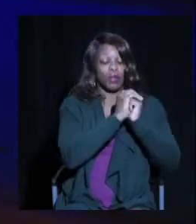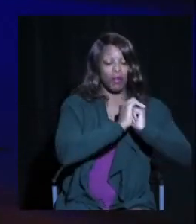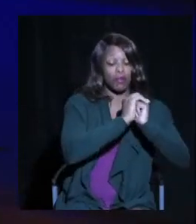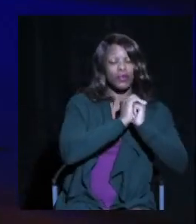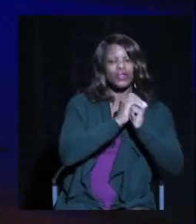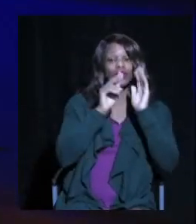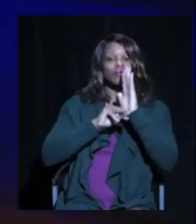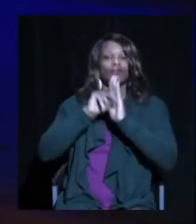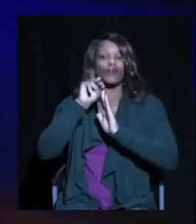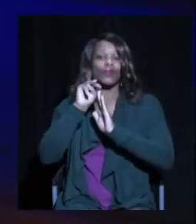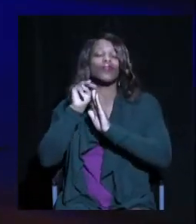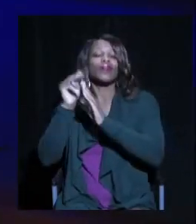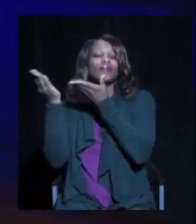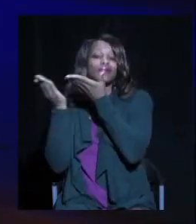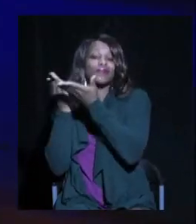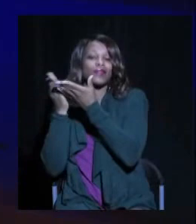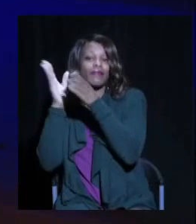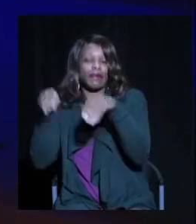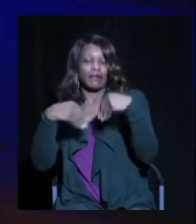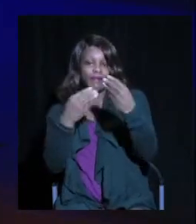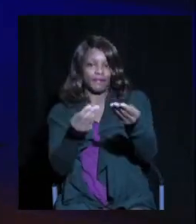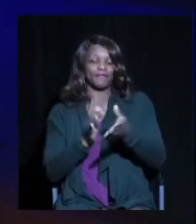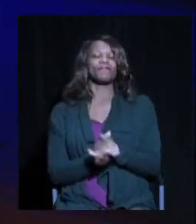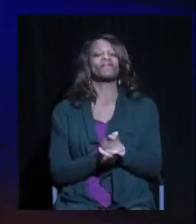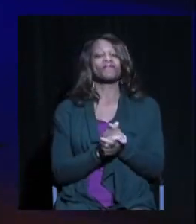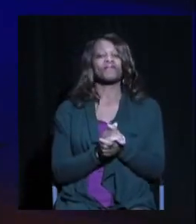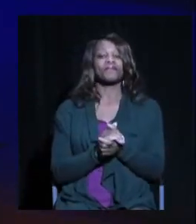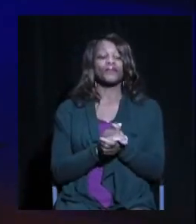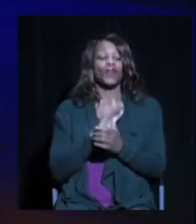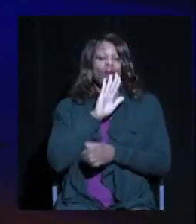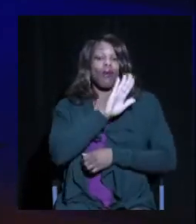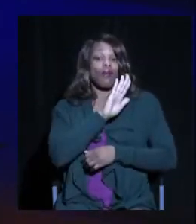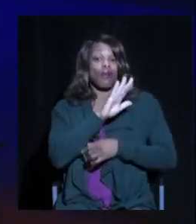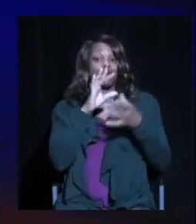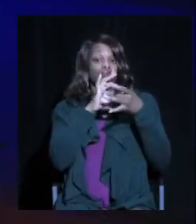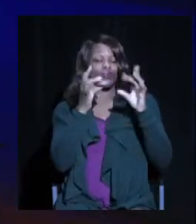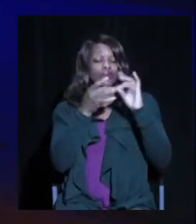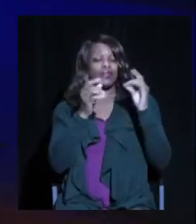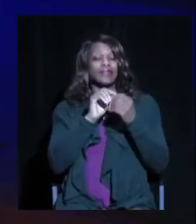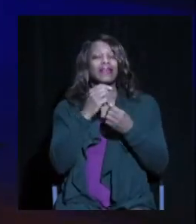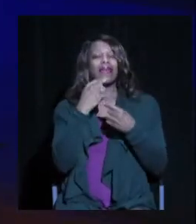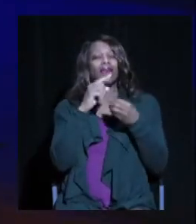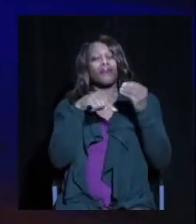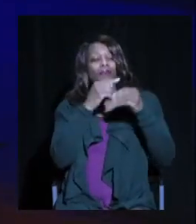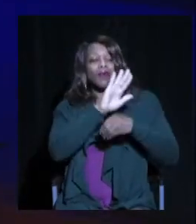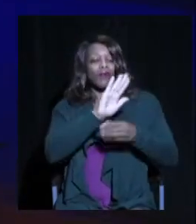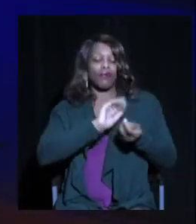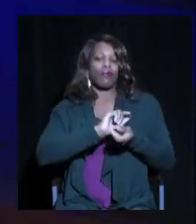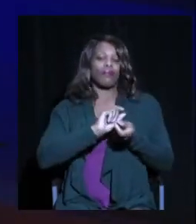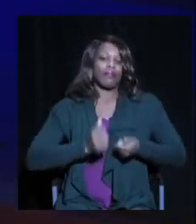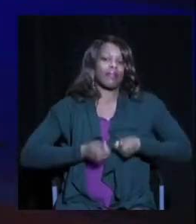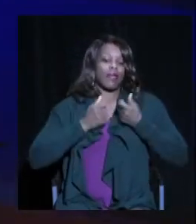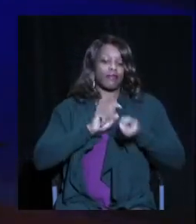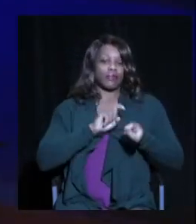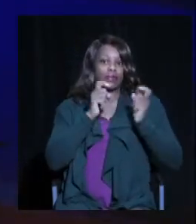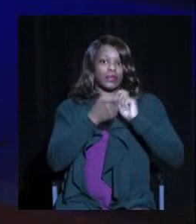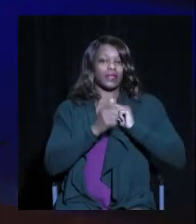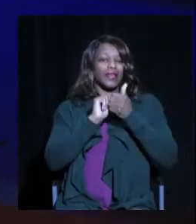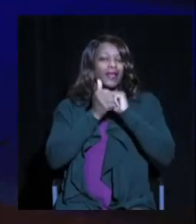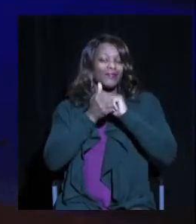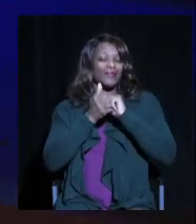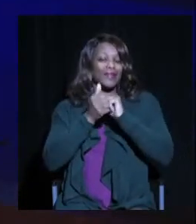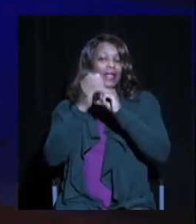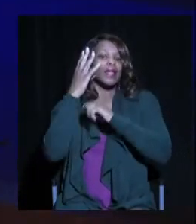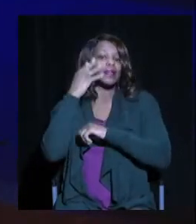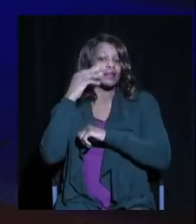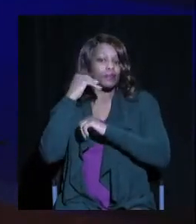grow, serve, and give. Carla's story is about how her life was changed through our online worship